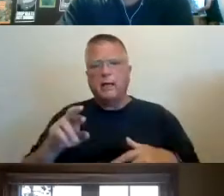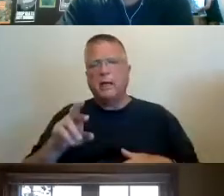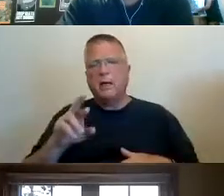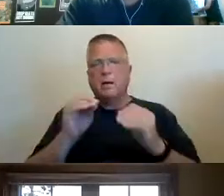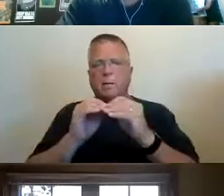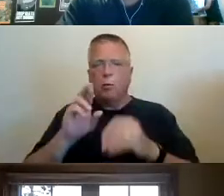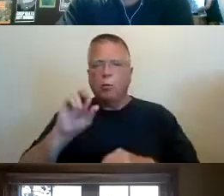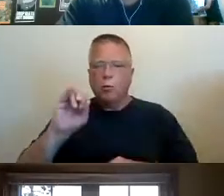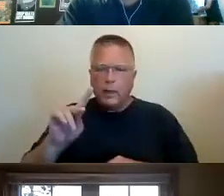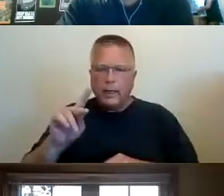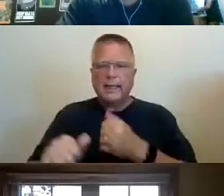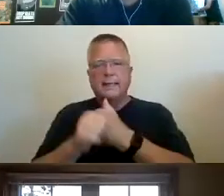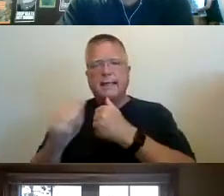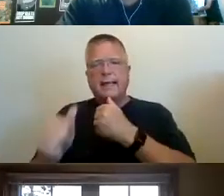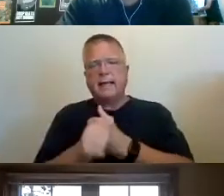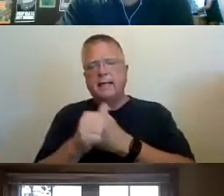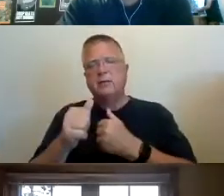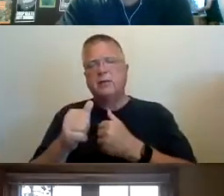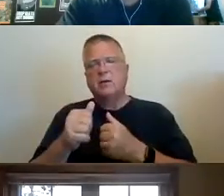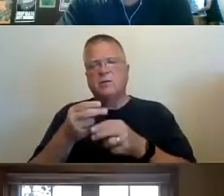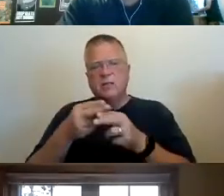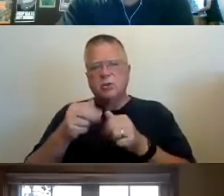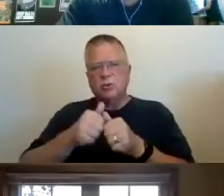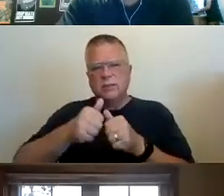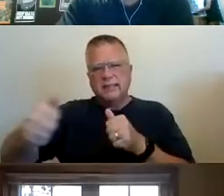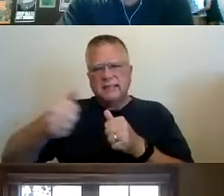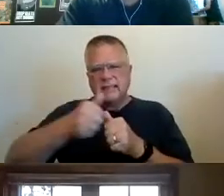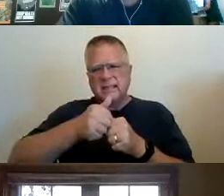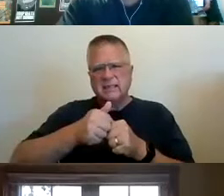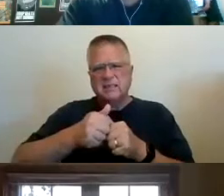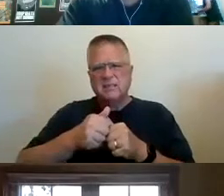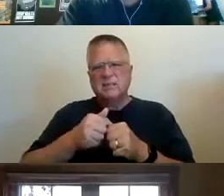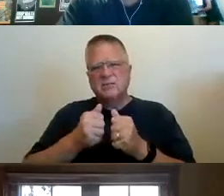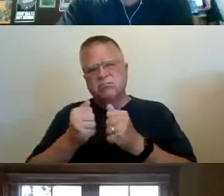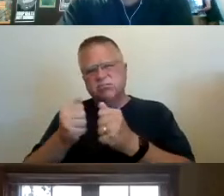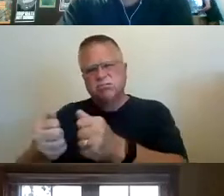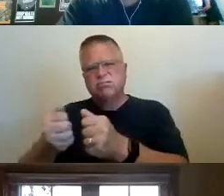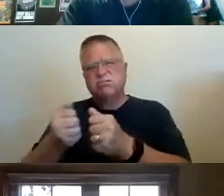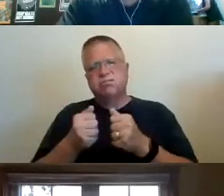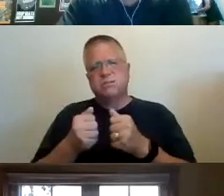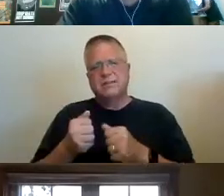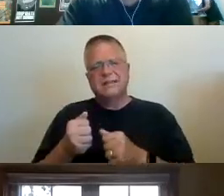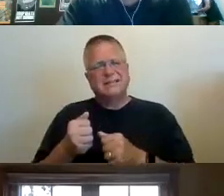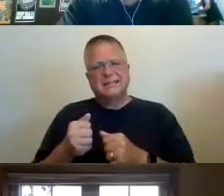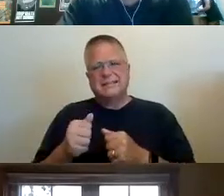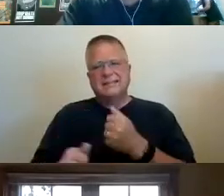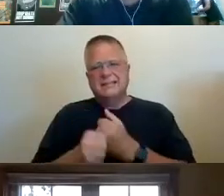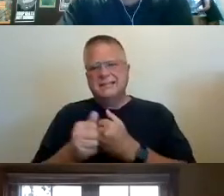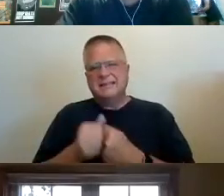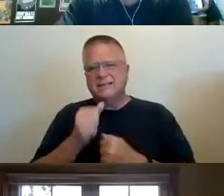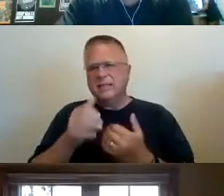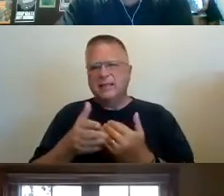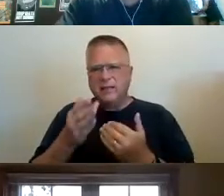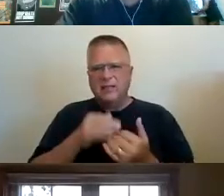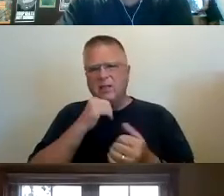people traveling on there for these very short distance trips, mostly because it's either not convenient or not safe or not